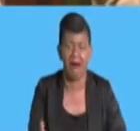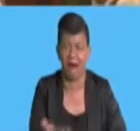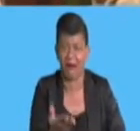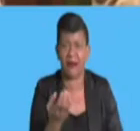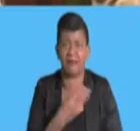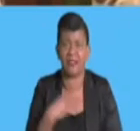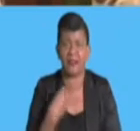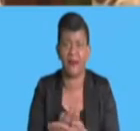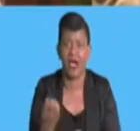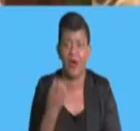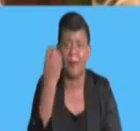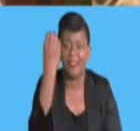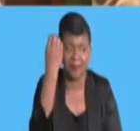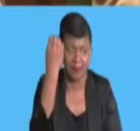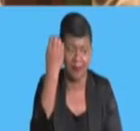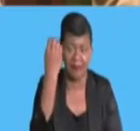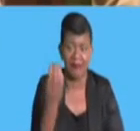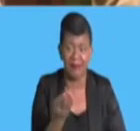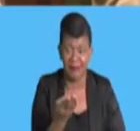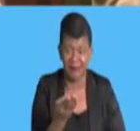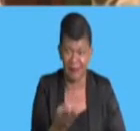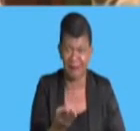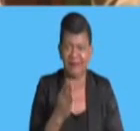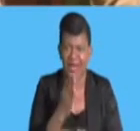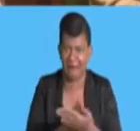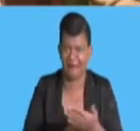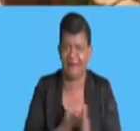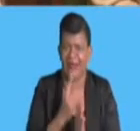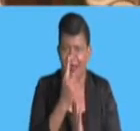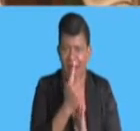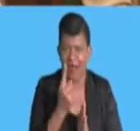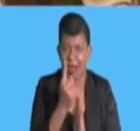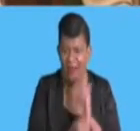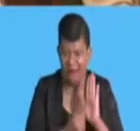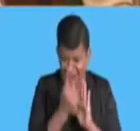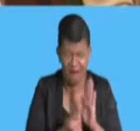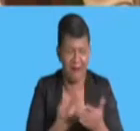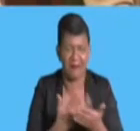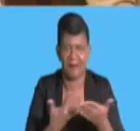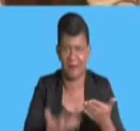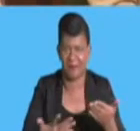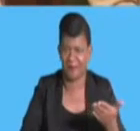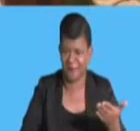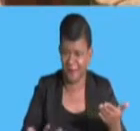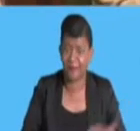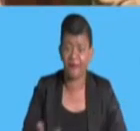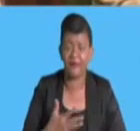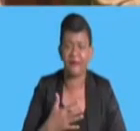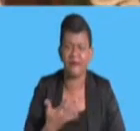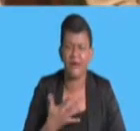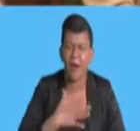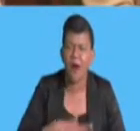over half an hour, as if to cover up his own blunders or the blunders of his government. Mr. Speaker, I'd like to borrow and paraphrase the slogan